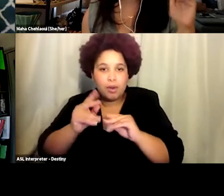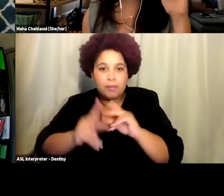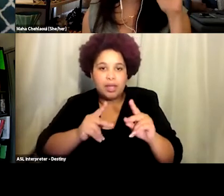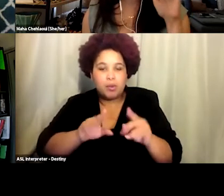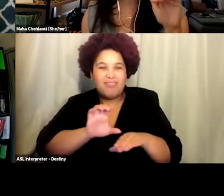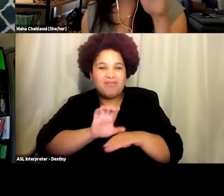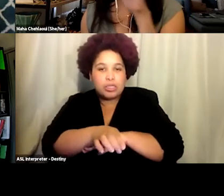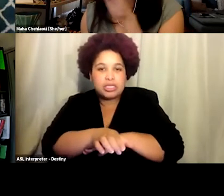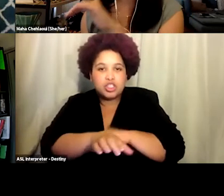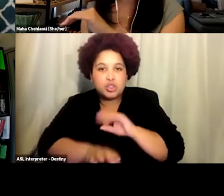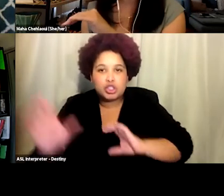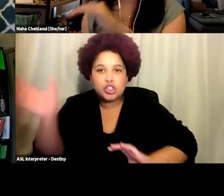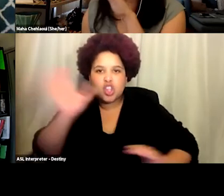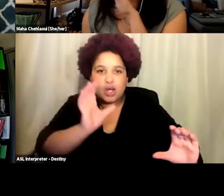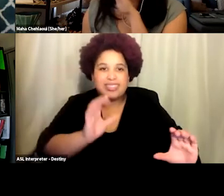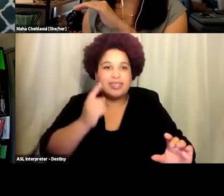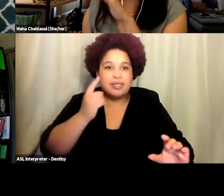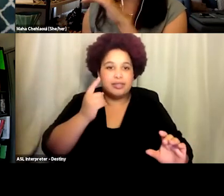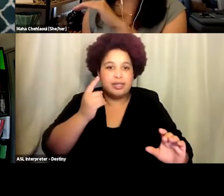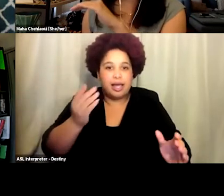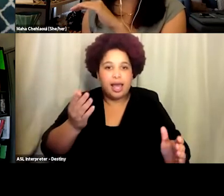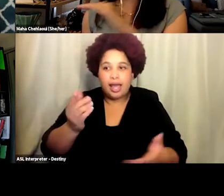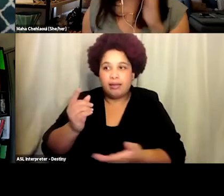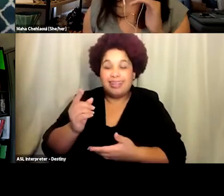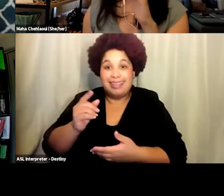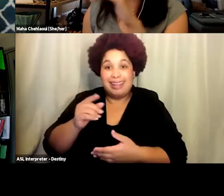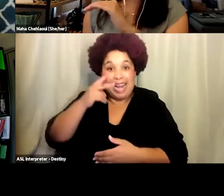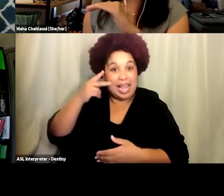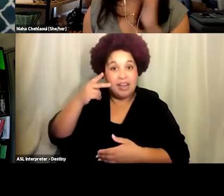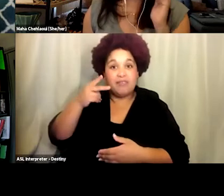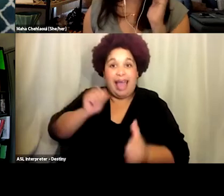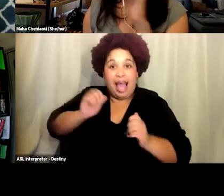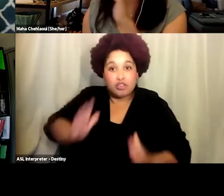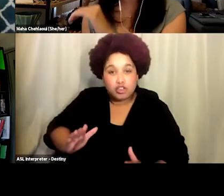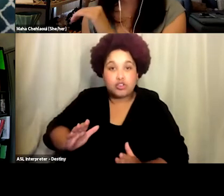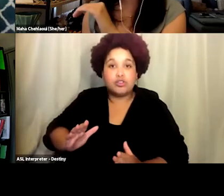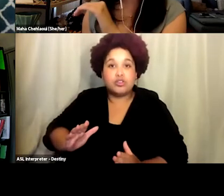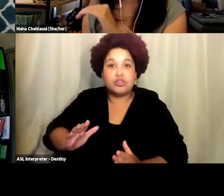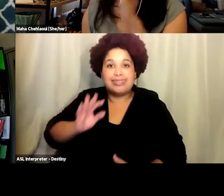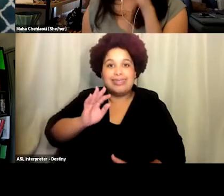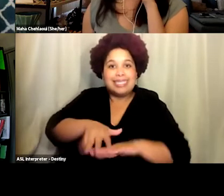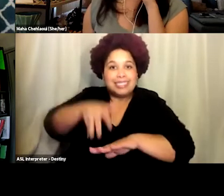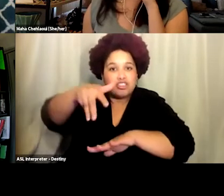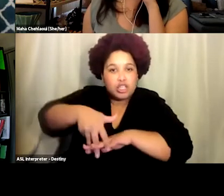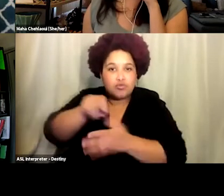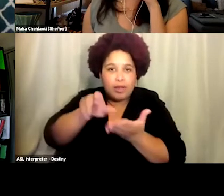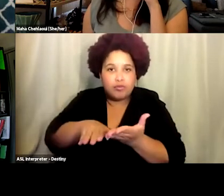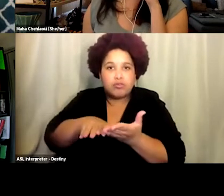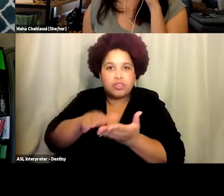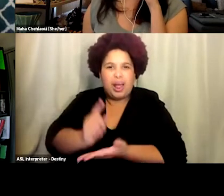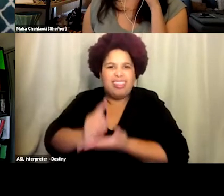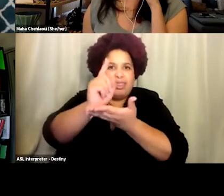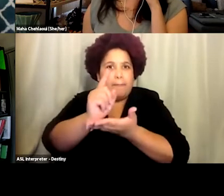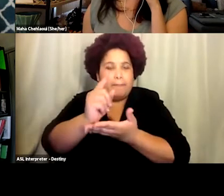were forced to find and elevate Native theater artists, Native actors, Indigenous writers. So I do